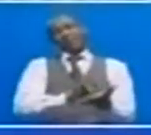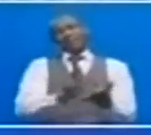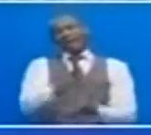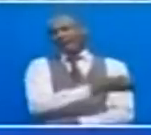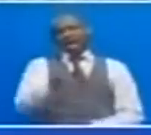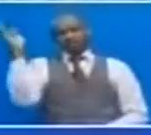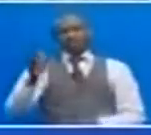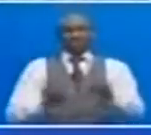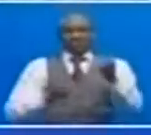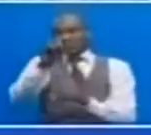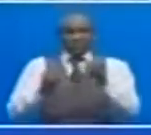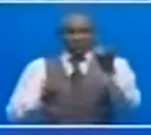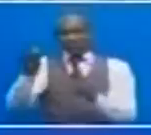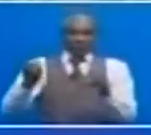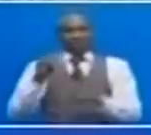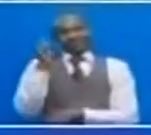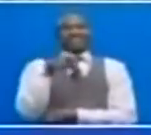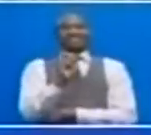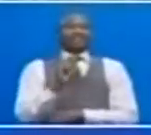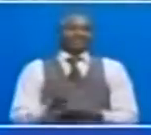surprise reshuffle in that country.